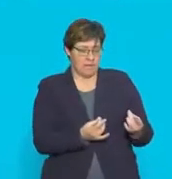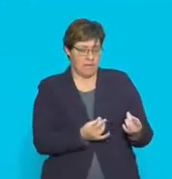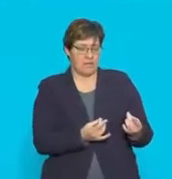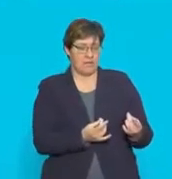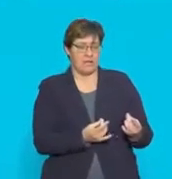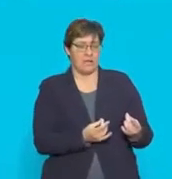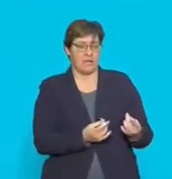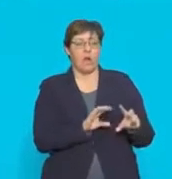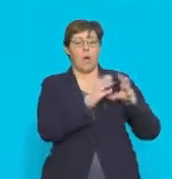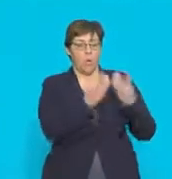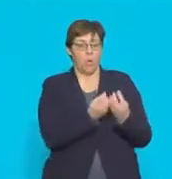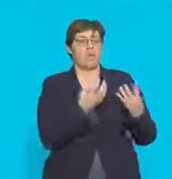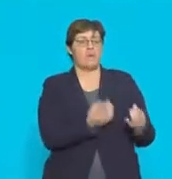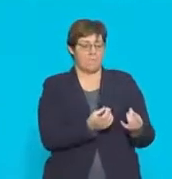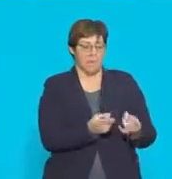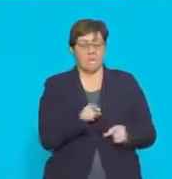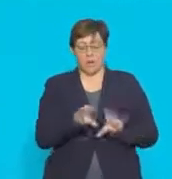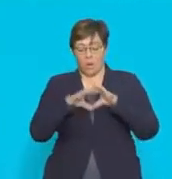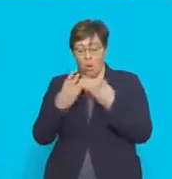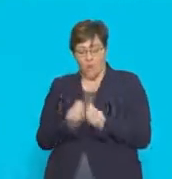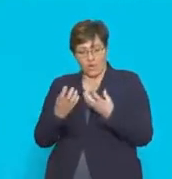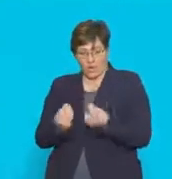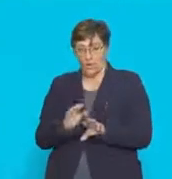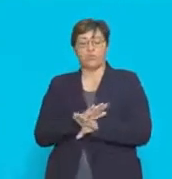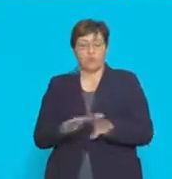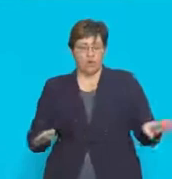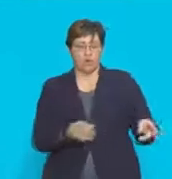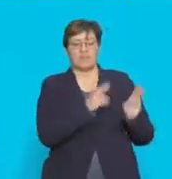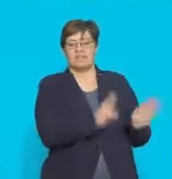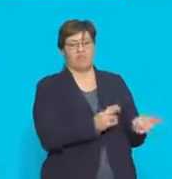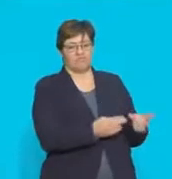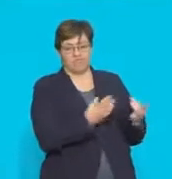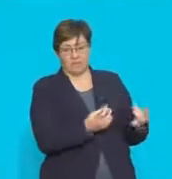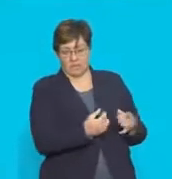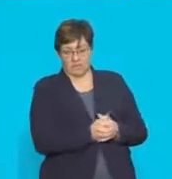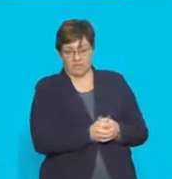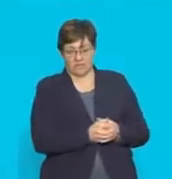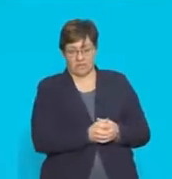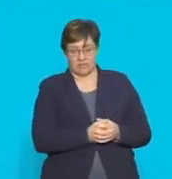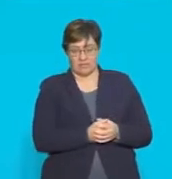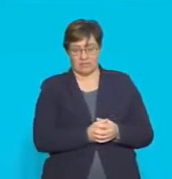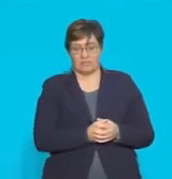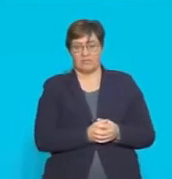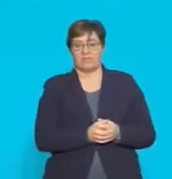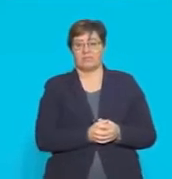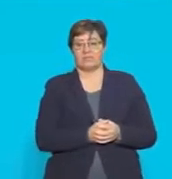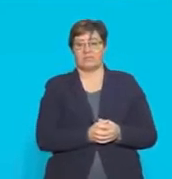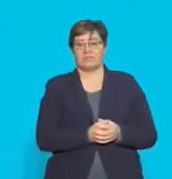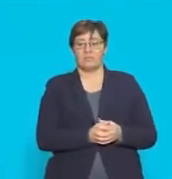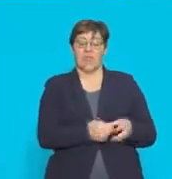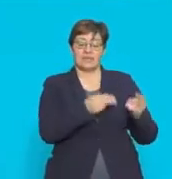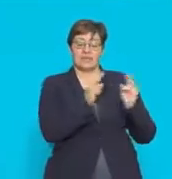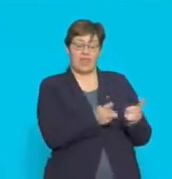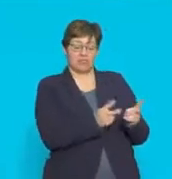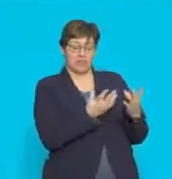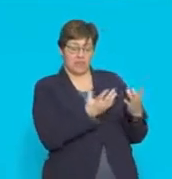number, but a whole number is not a natural number. I will repeat. A natural number